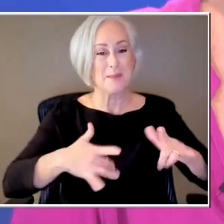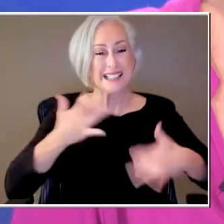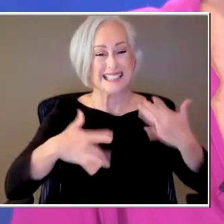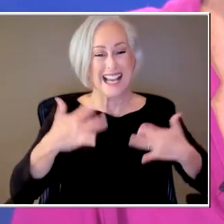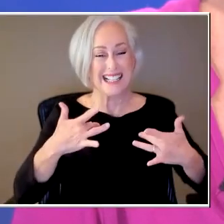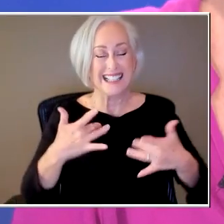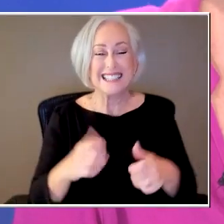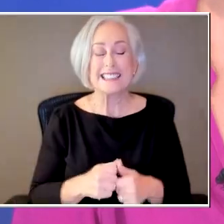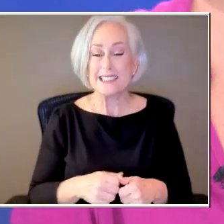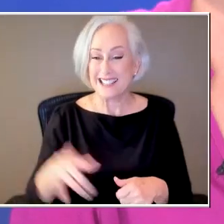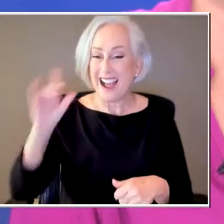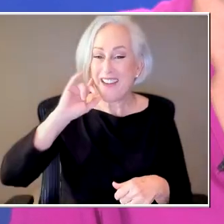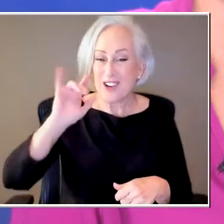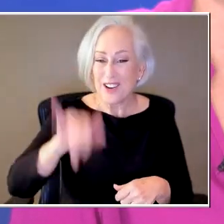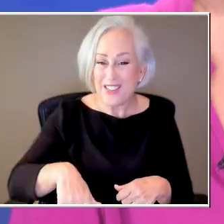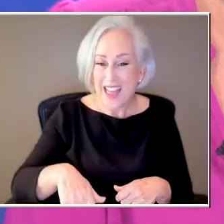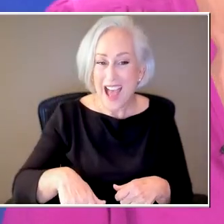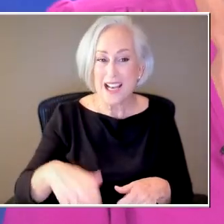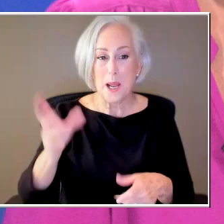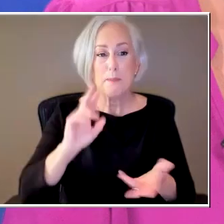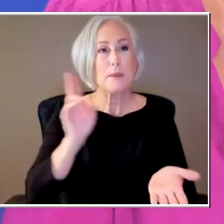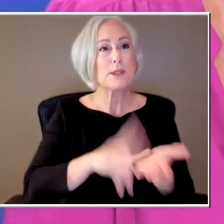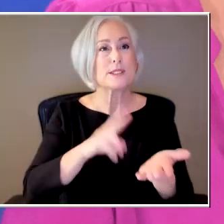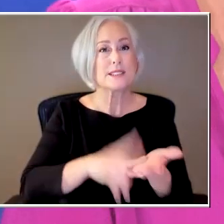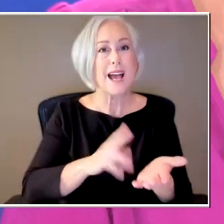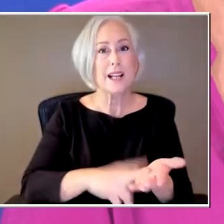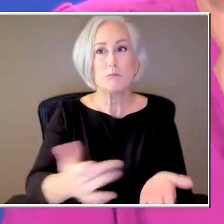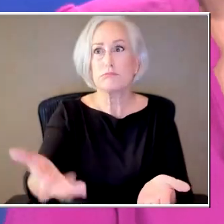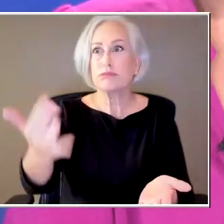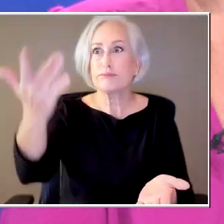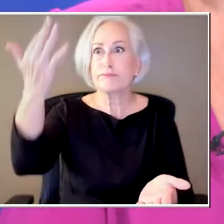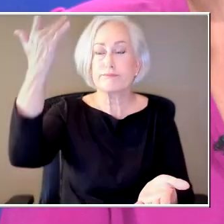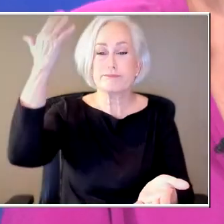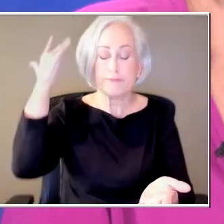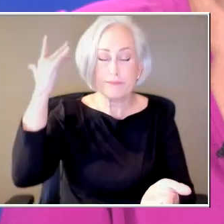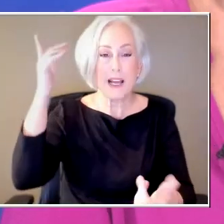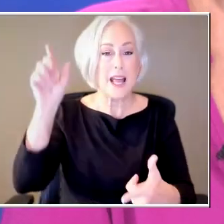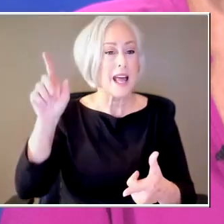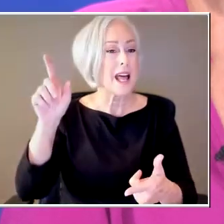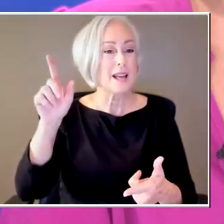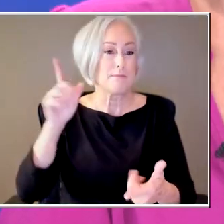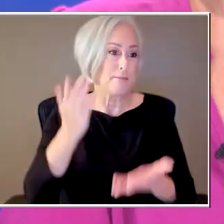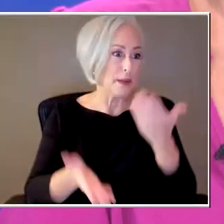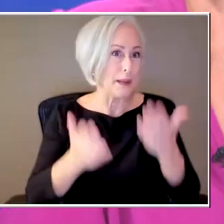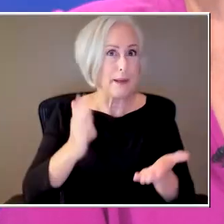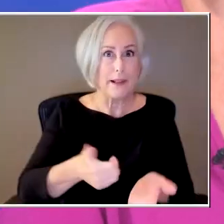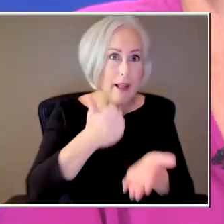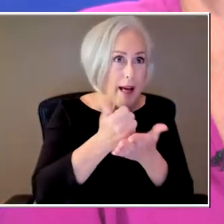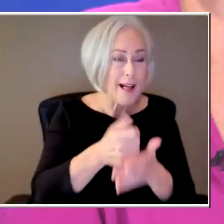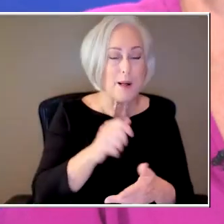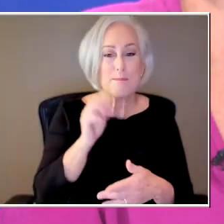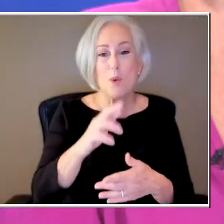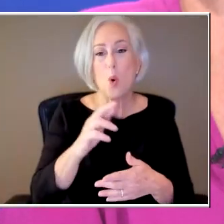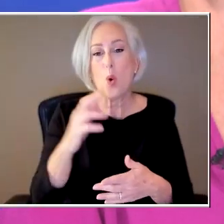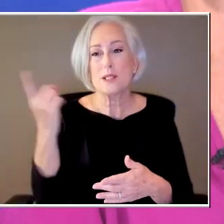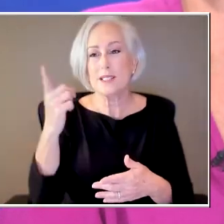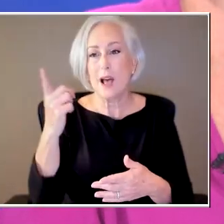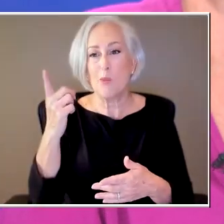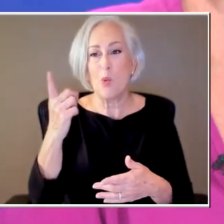heard that before, that people do this kind of on a whim. Oftentimes they do it maybe to help, or they do it because there's maybe a drive, and they